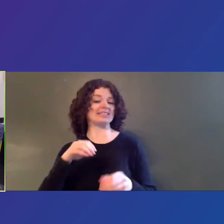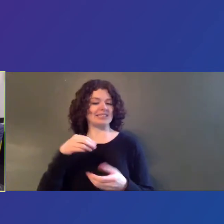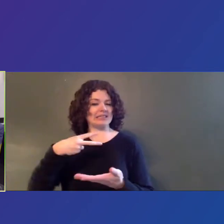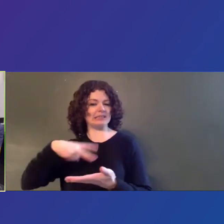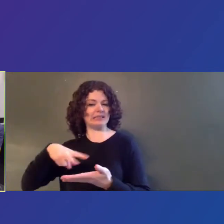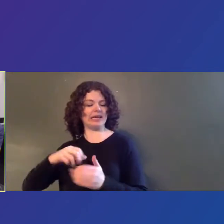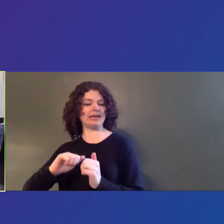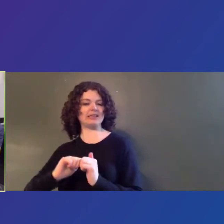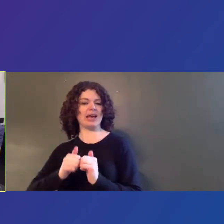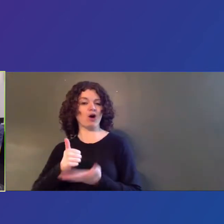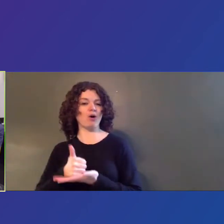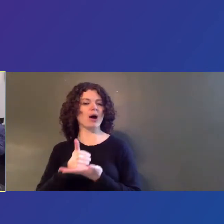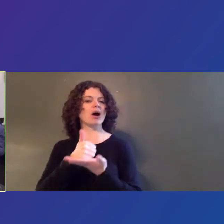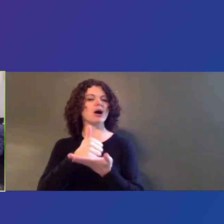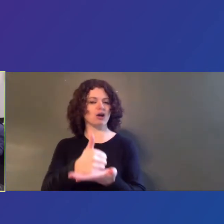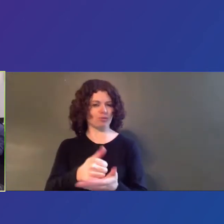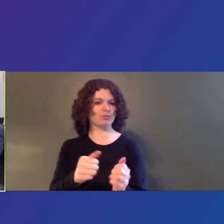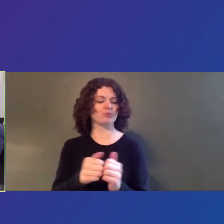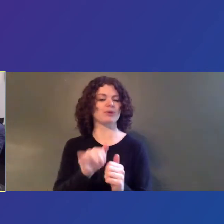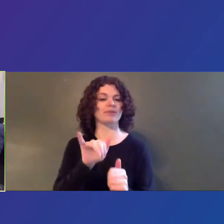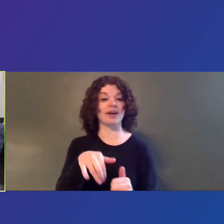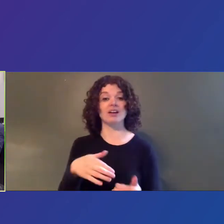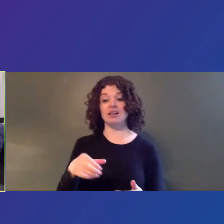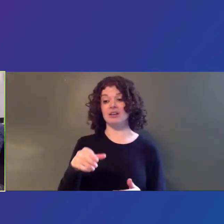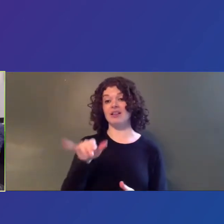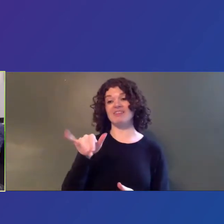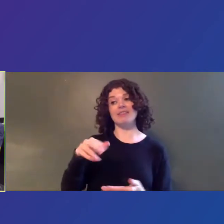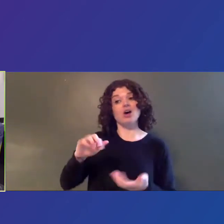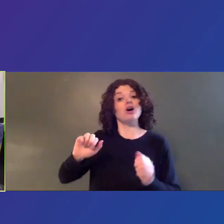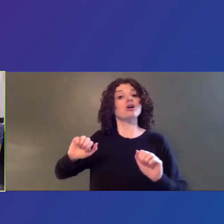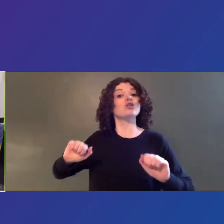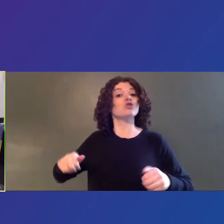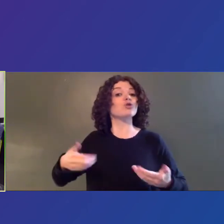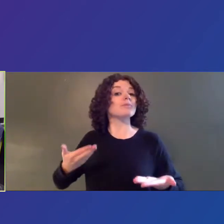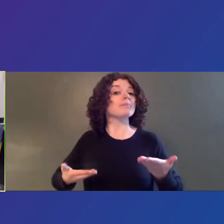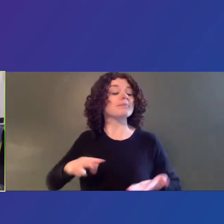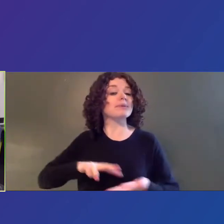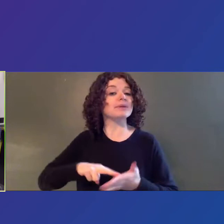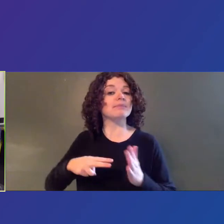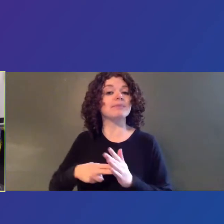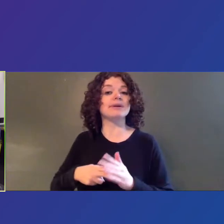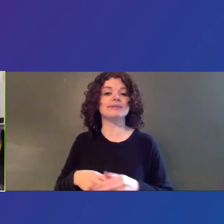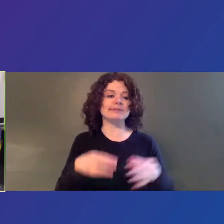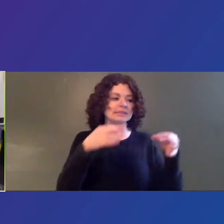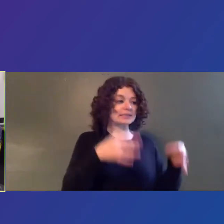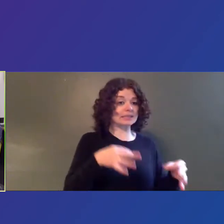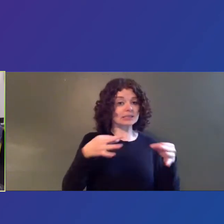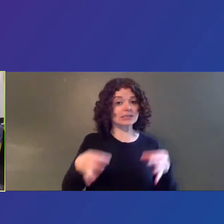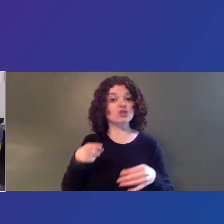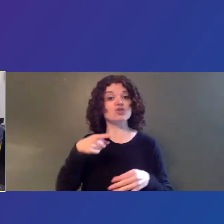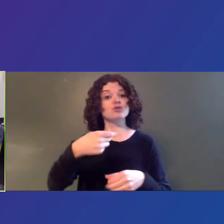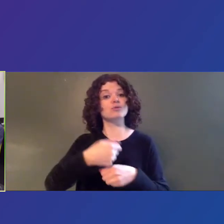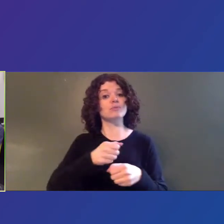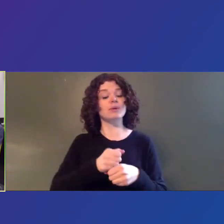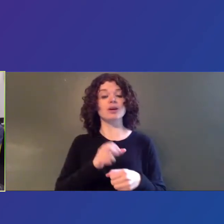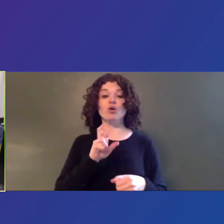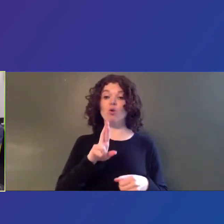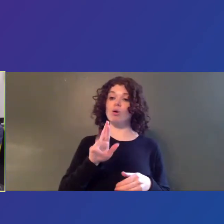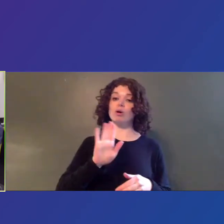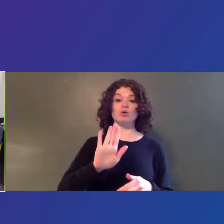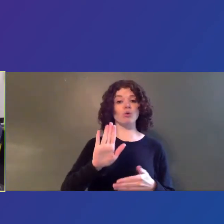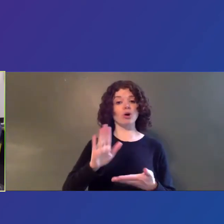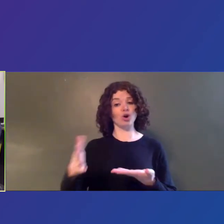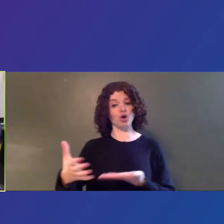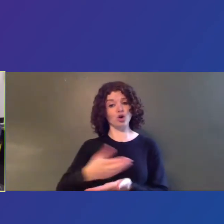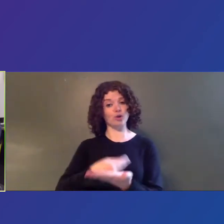right decision making in life, or appropriate economics in life, livelihood. It could be a couple of ways to look at